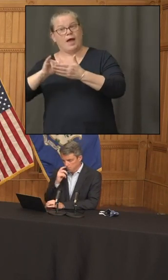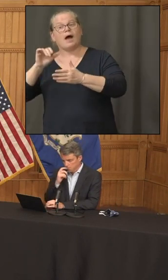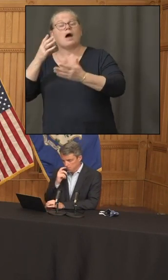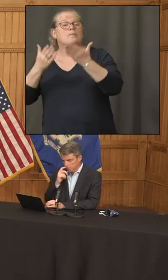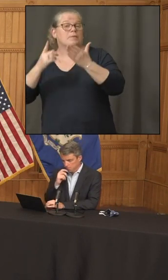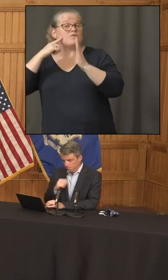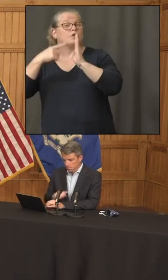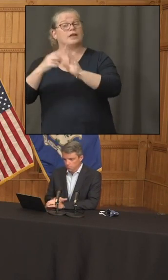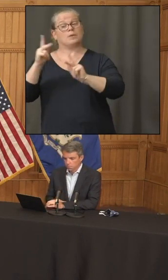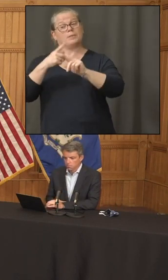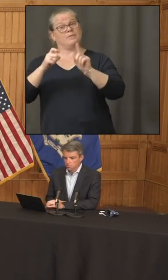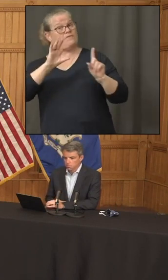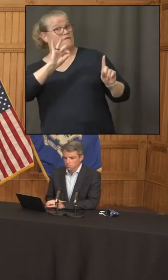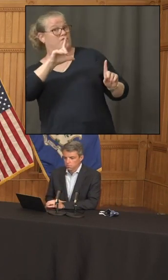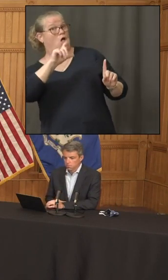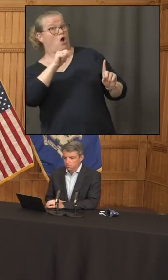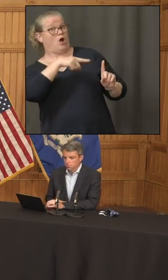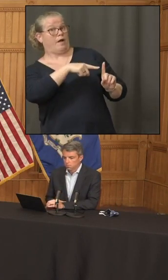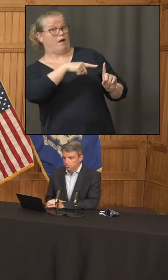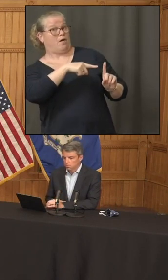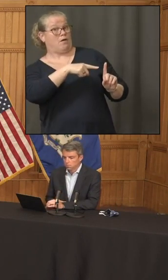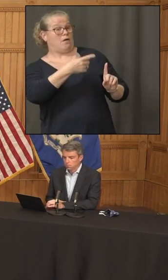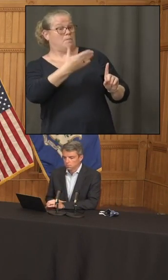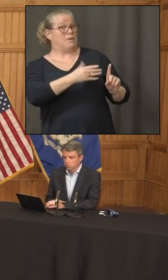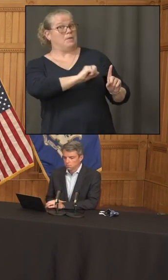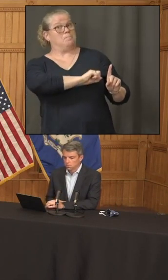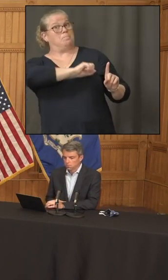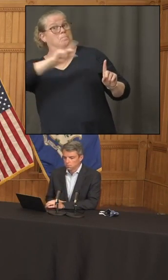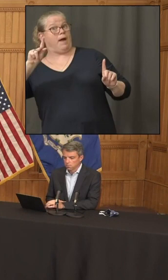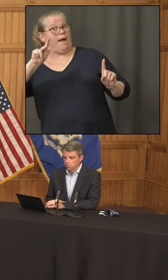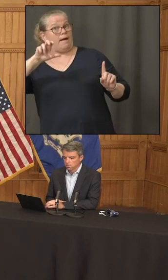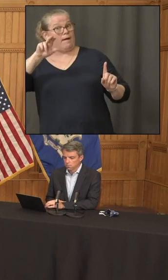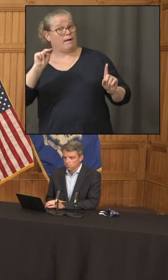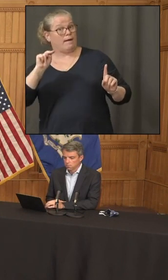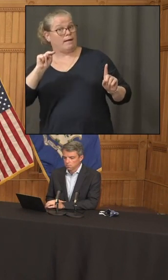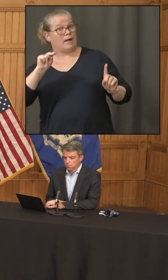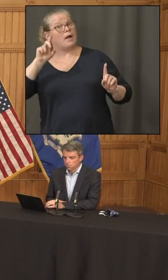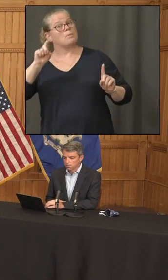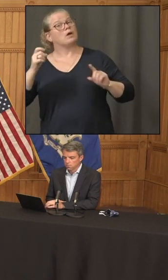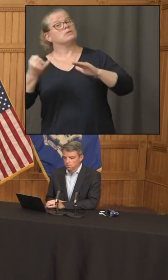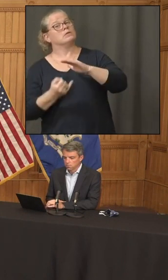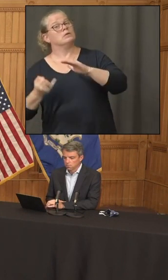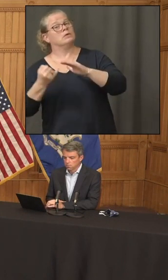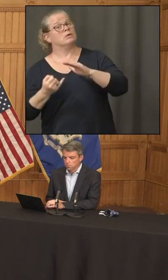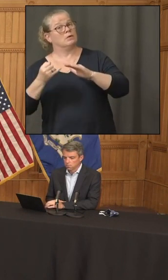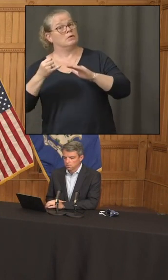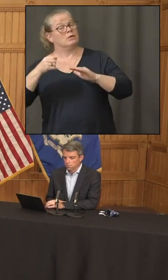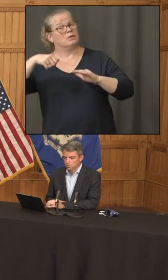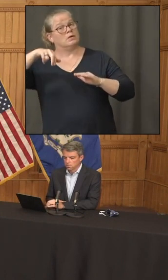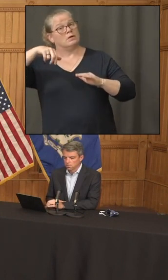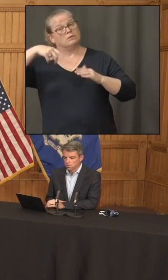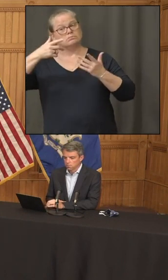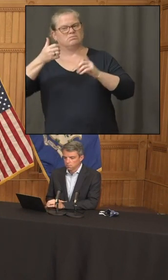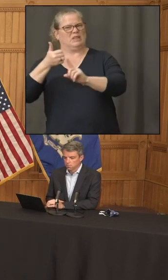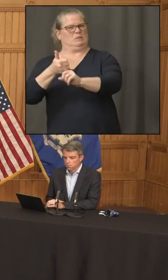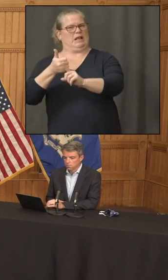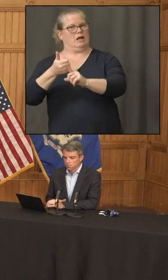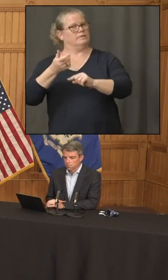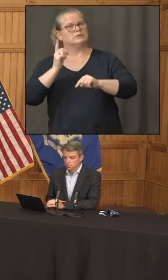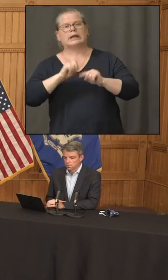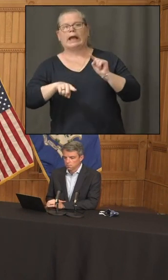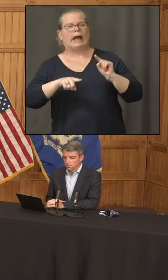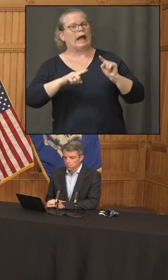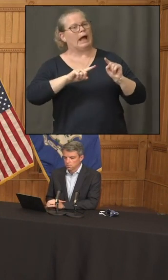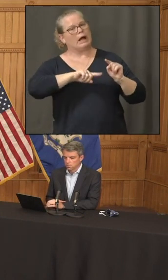just returning, that spend time there in the winter. How quickly do you think that may be put into